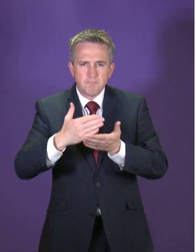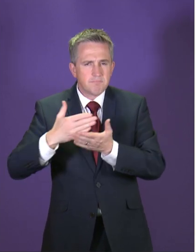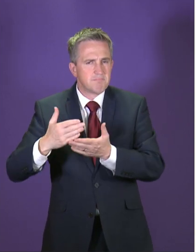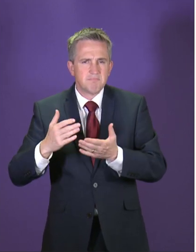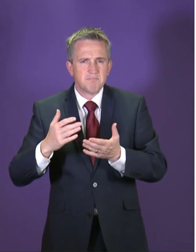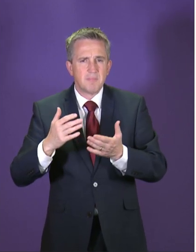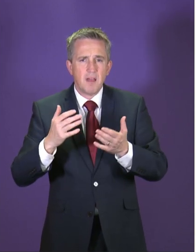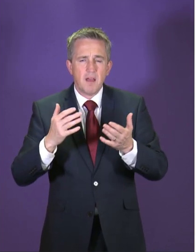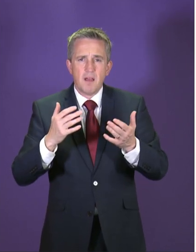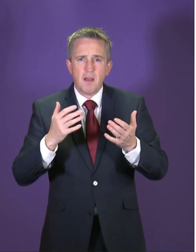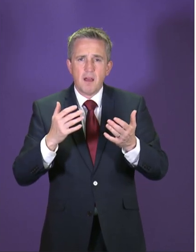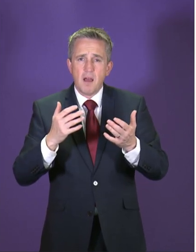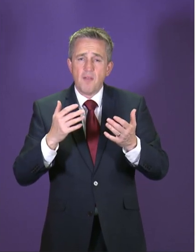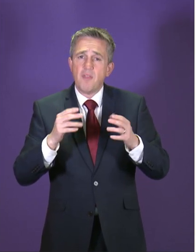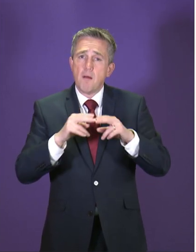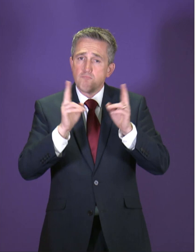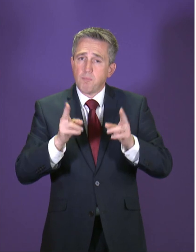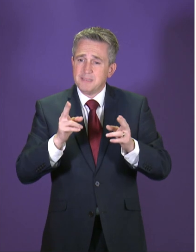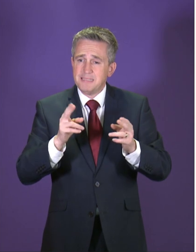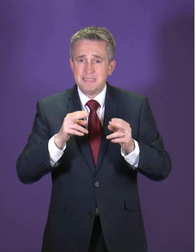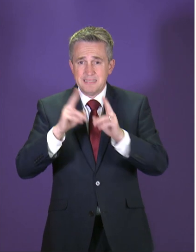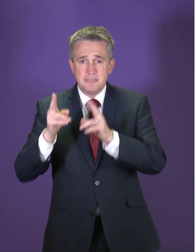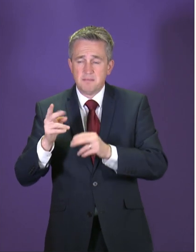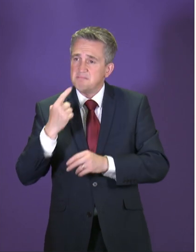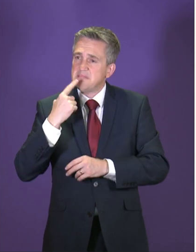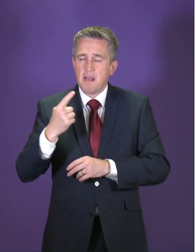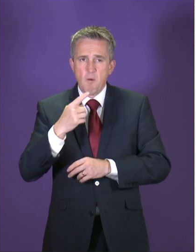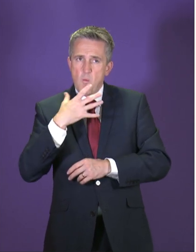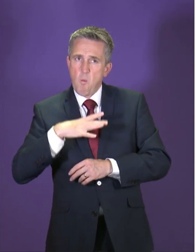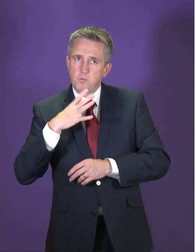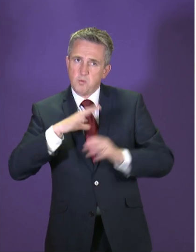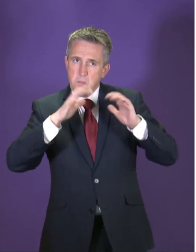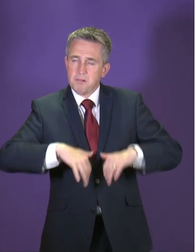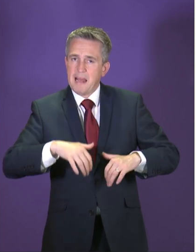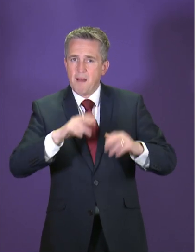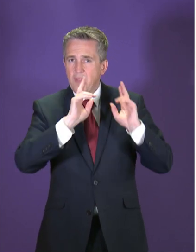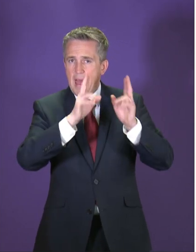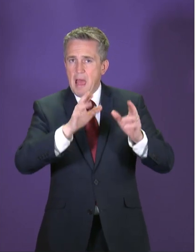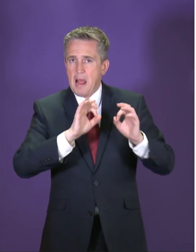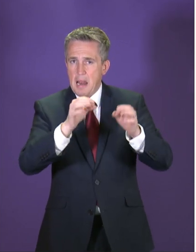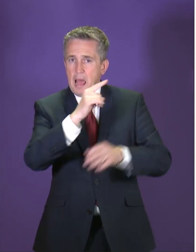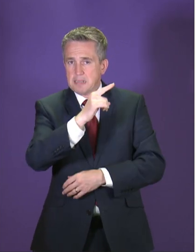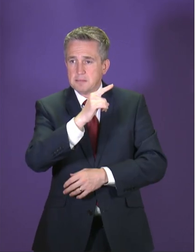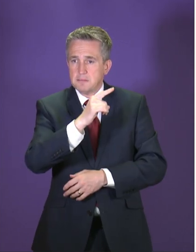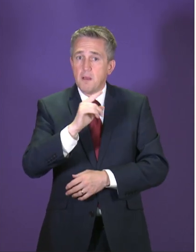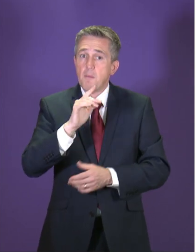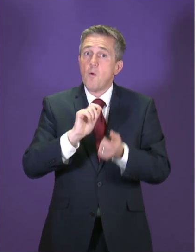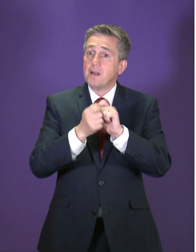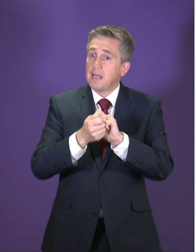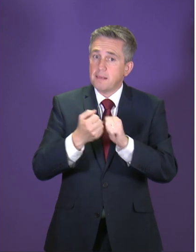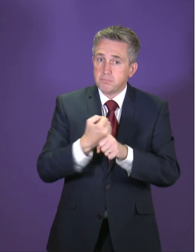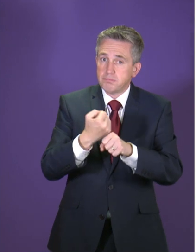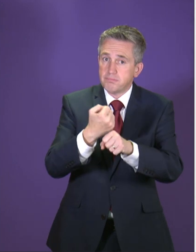owners pushed the mayor to actually demolish the High Line. And so when the High Line was preserved and became